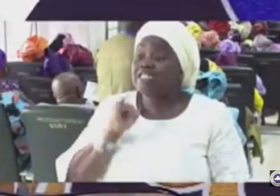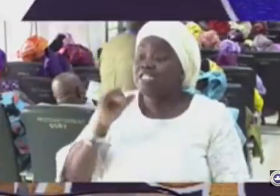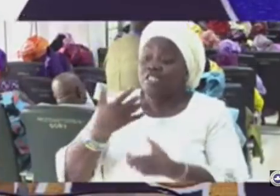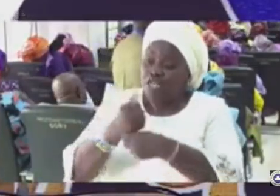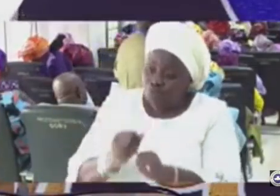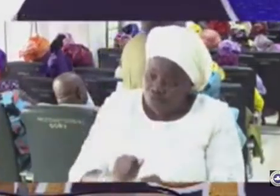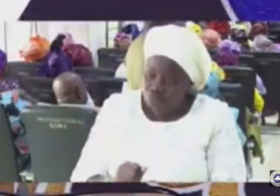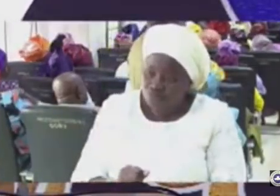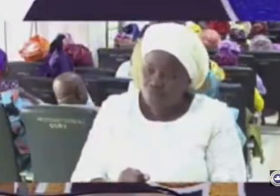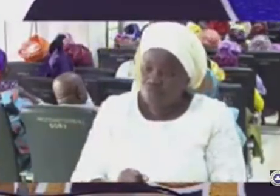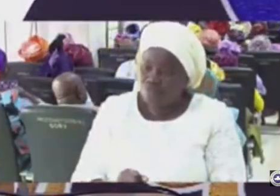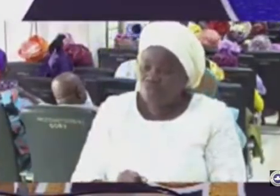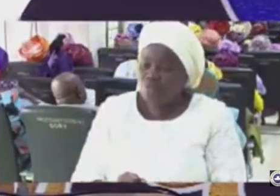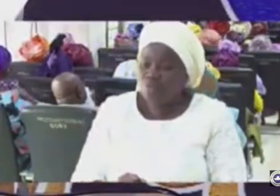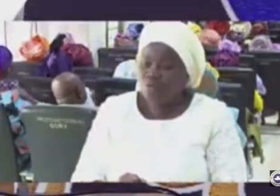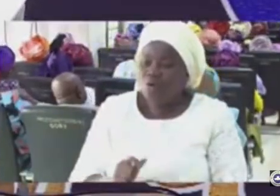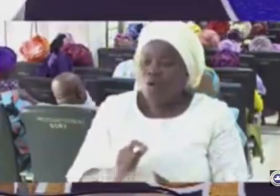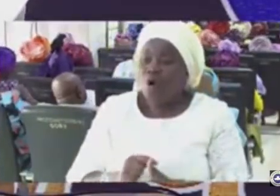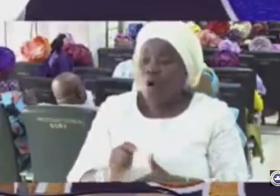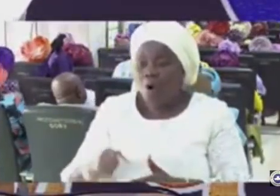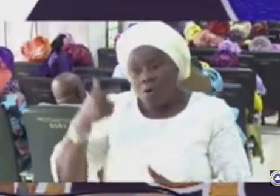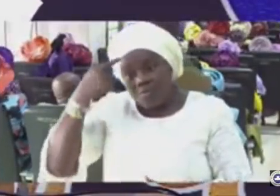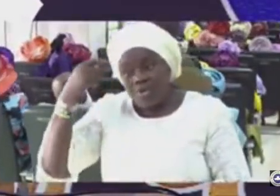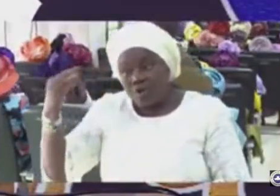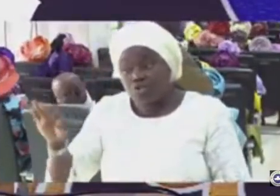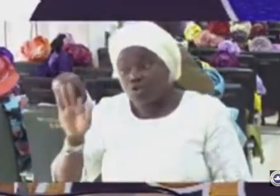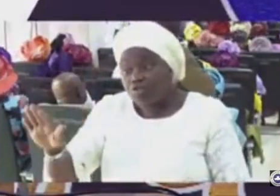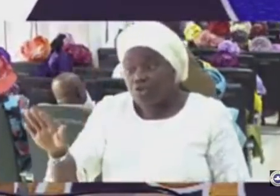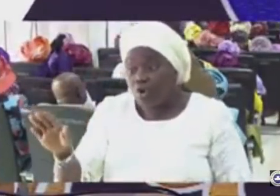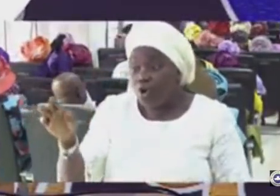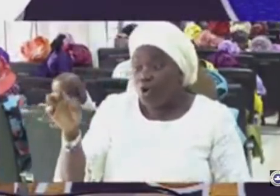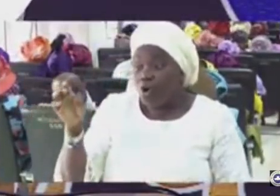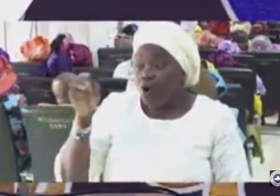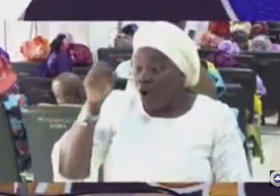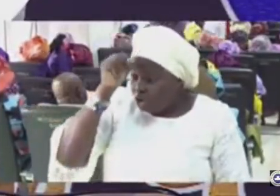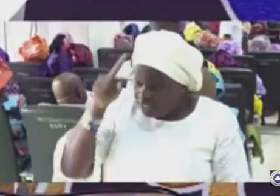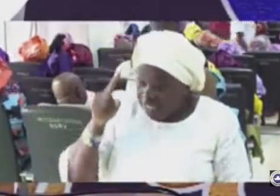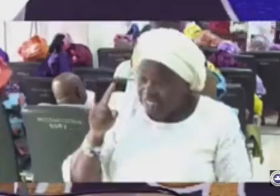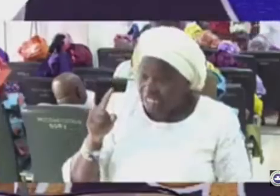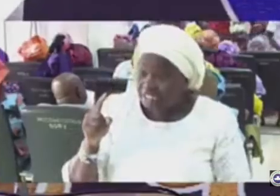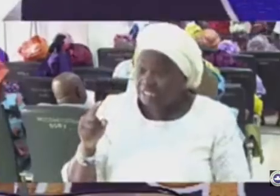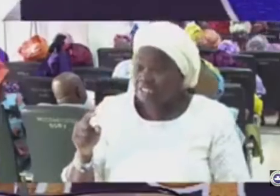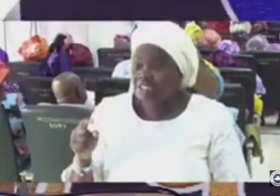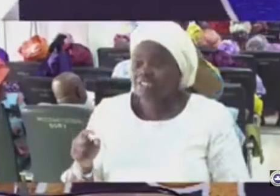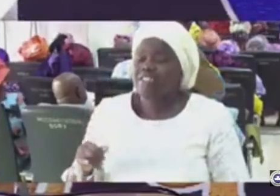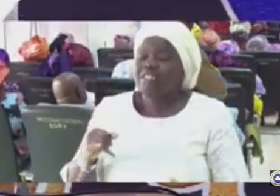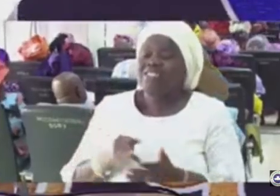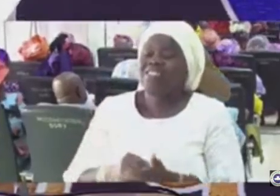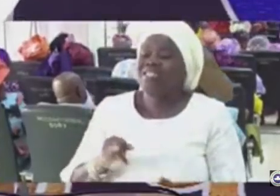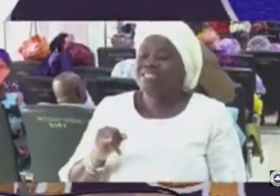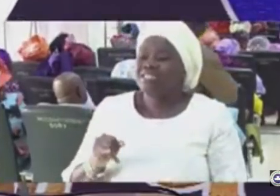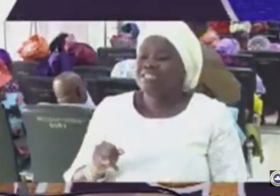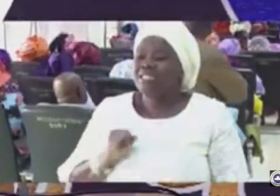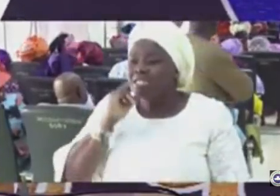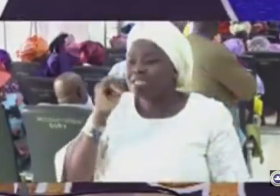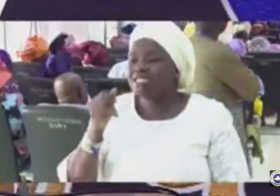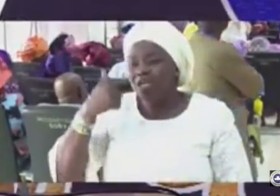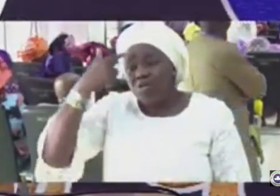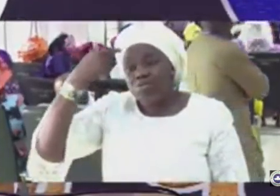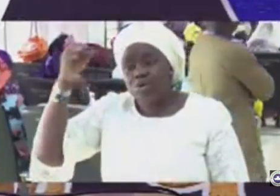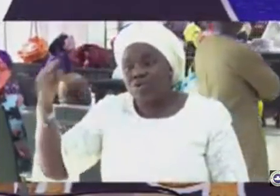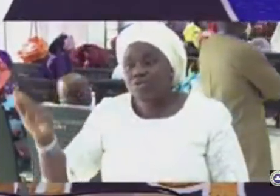ability, your wisdom, your connections. It is just because of the mercy of God that you are where